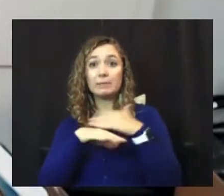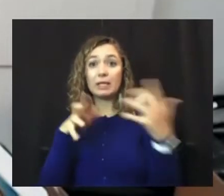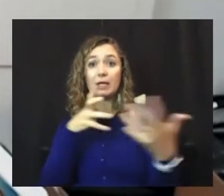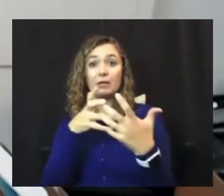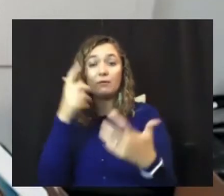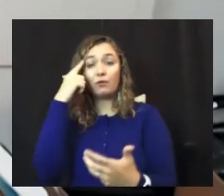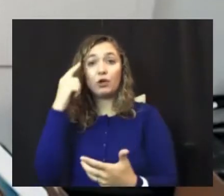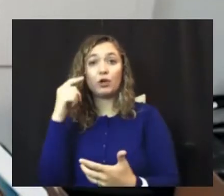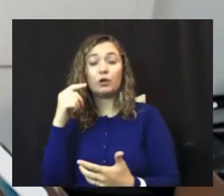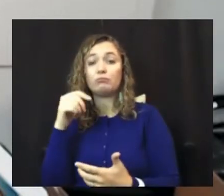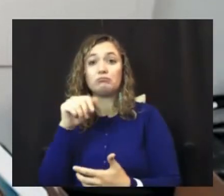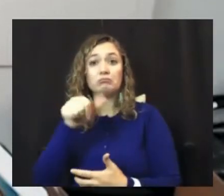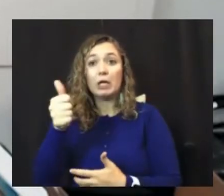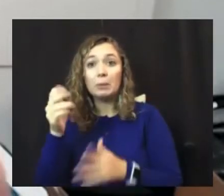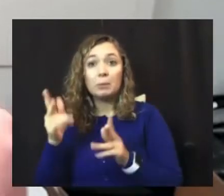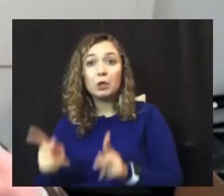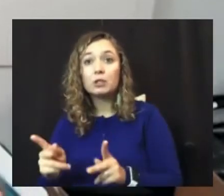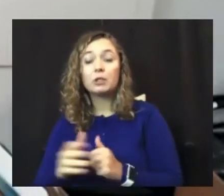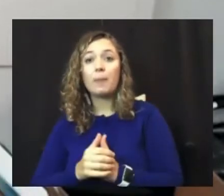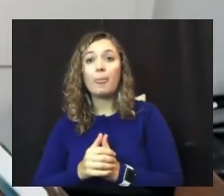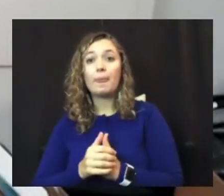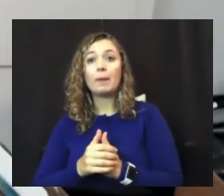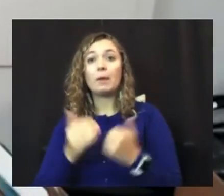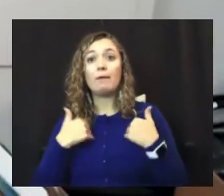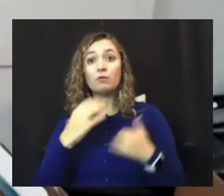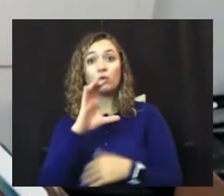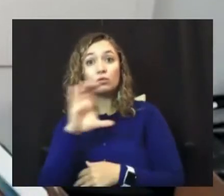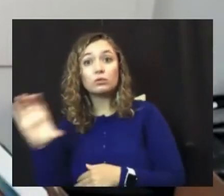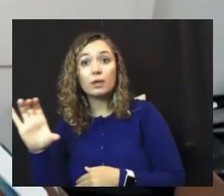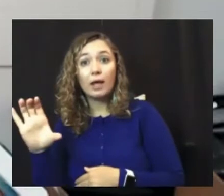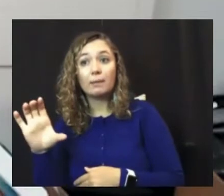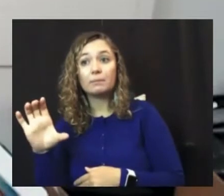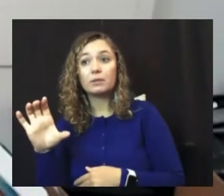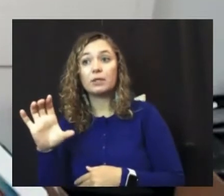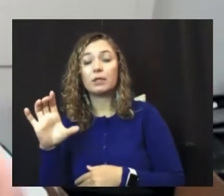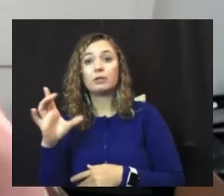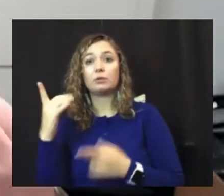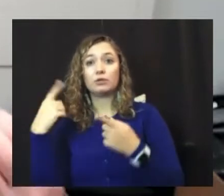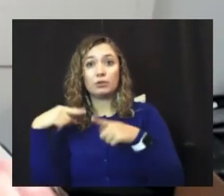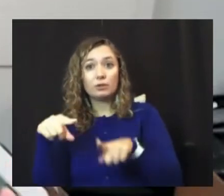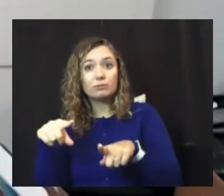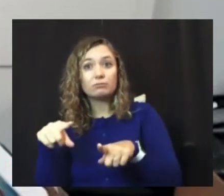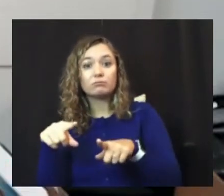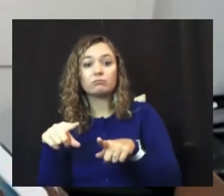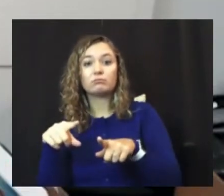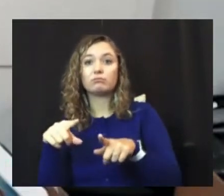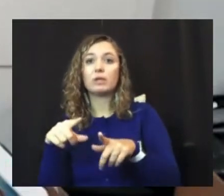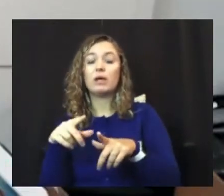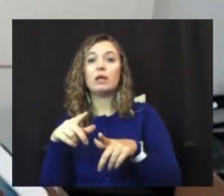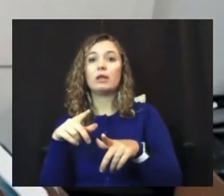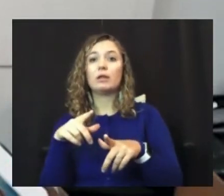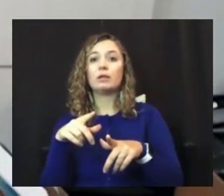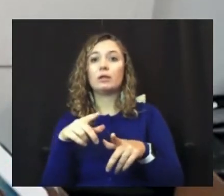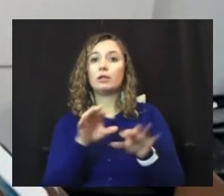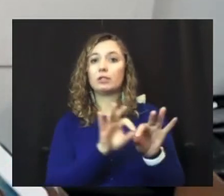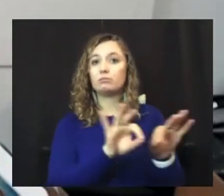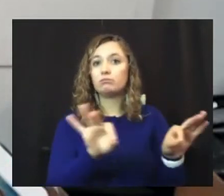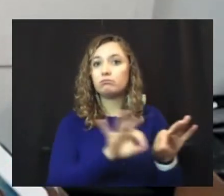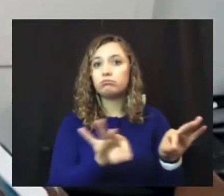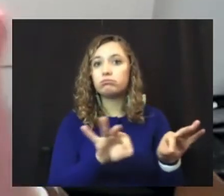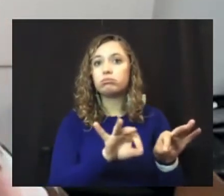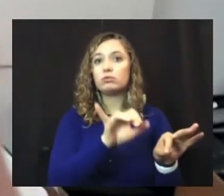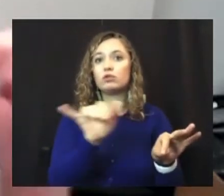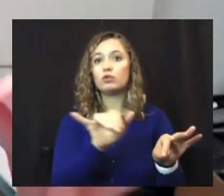today. You will have some closed captioning going on while I am speaking. There's also some subtitles and things available to you that you